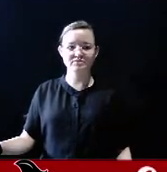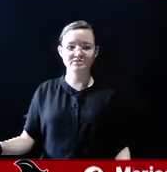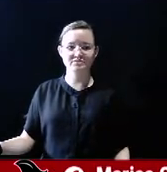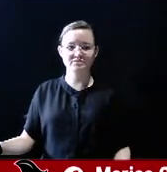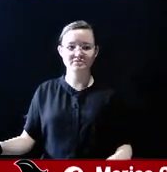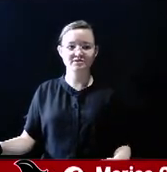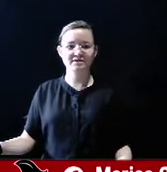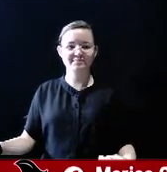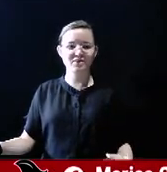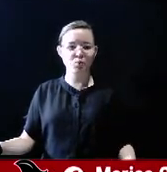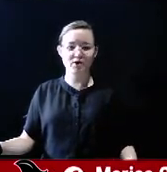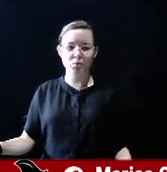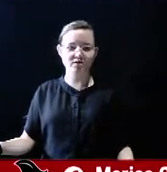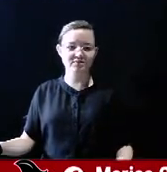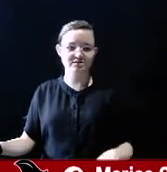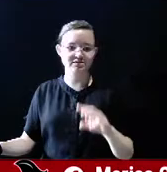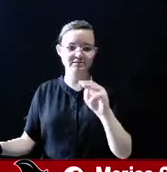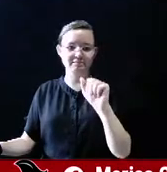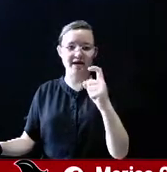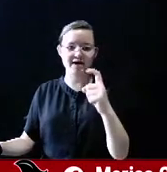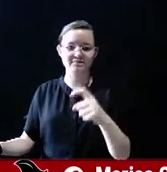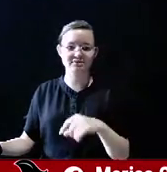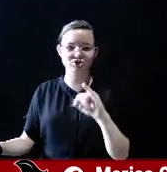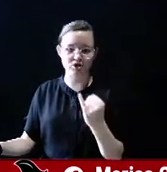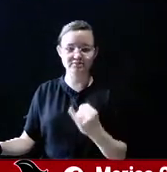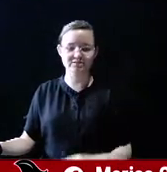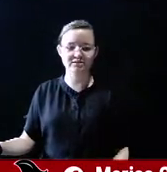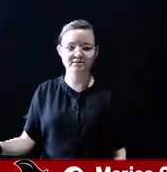Max Sean Johnson.